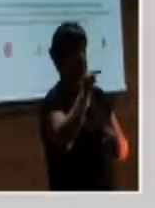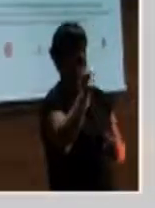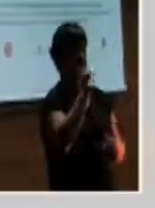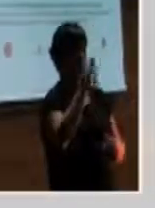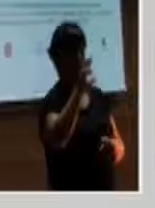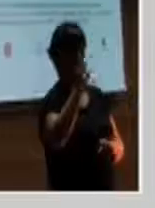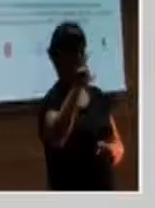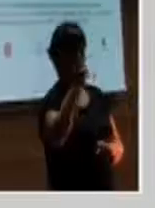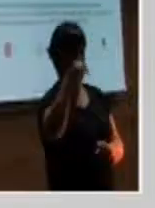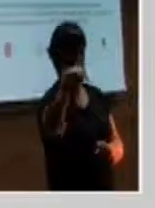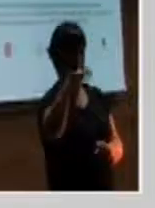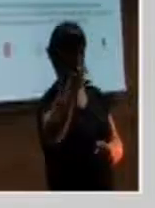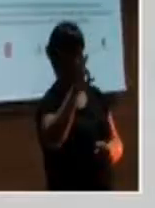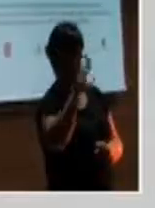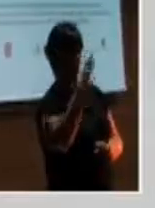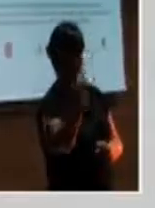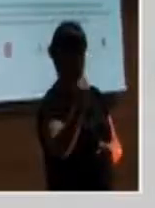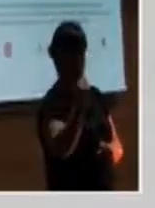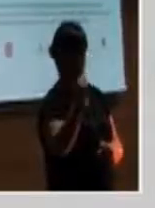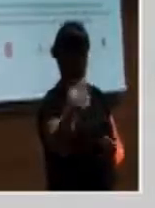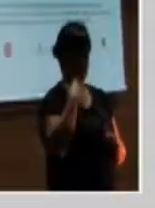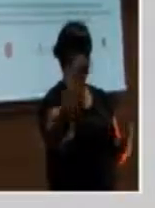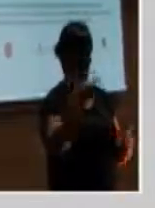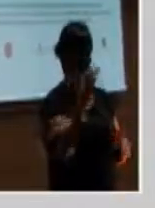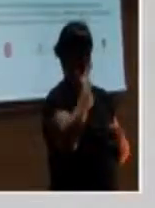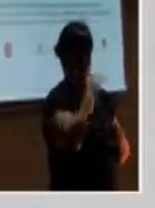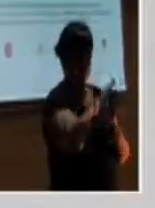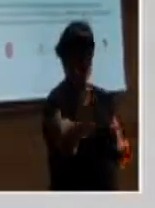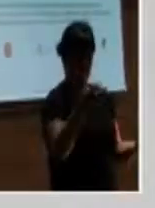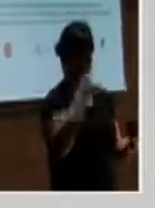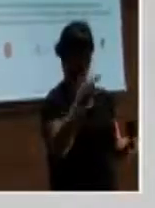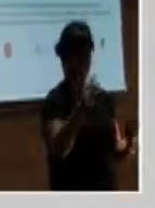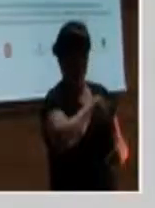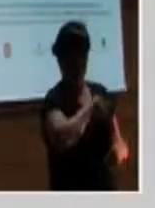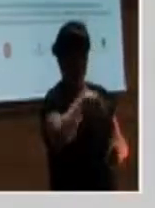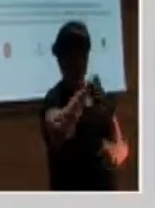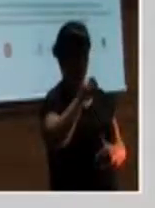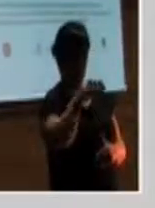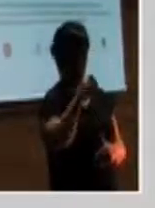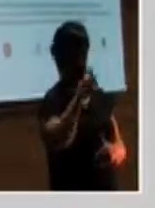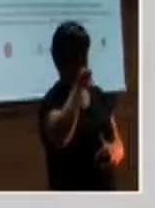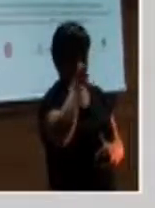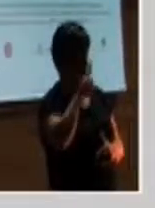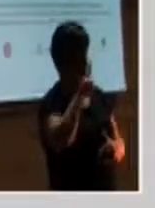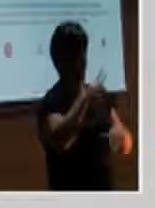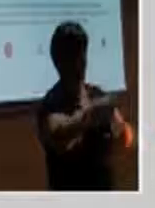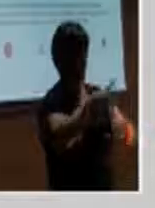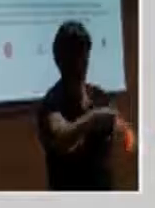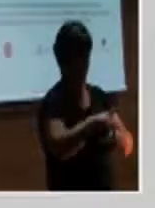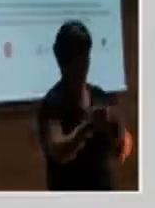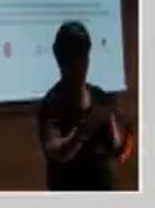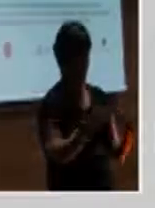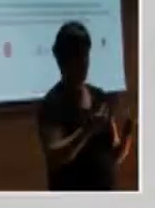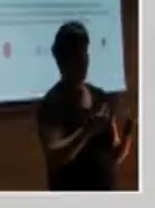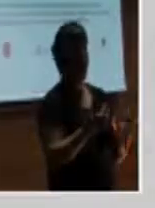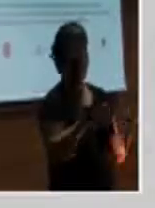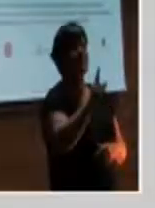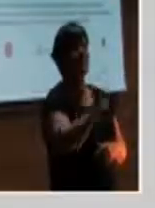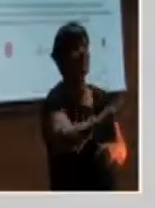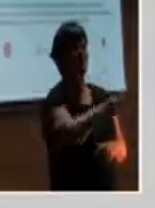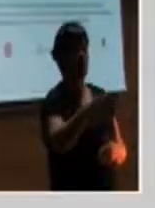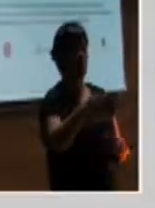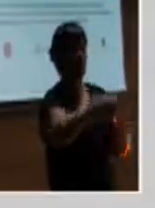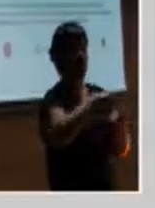in medicine, and also the Swedish Dementia Center. They are responsible for implementing